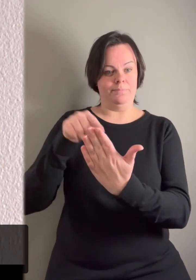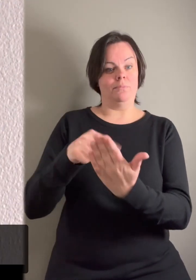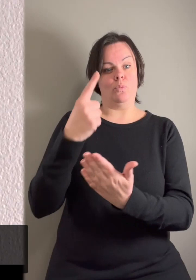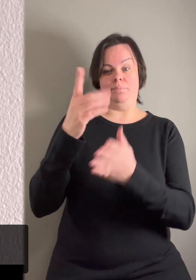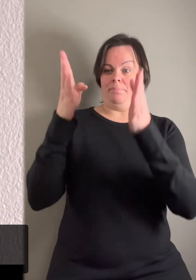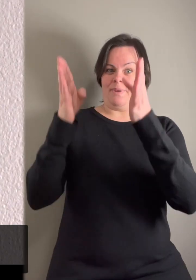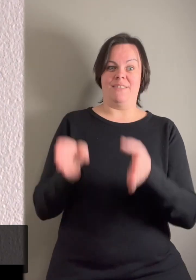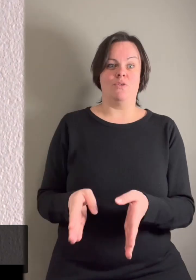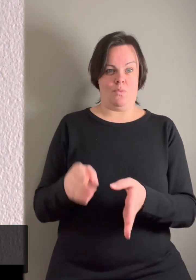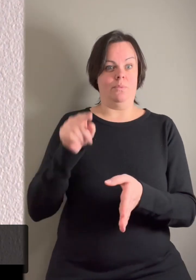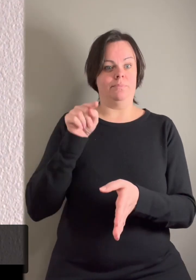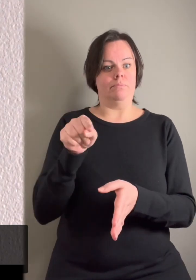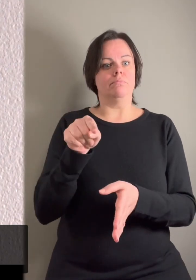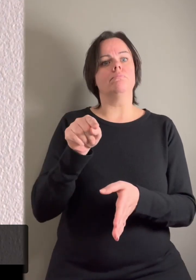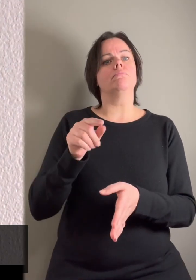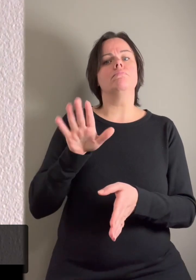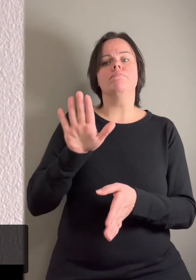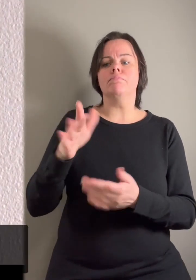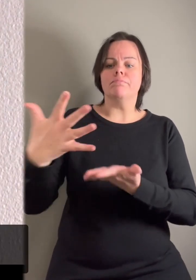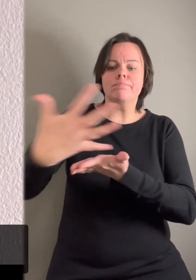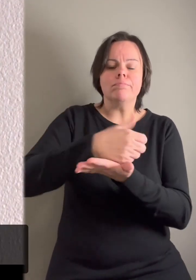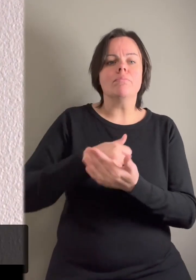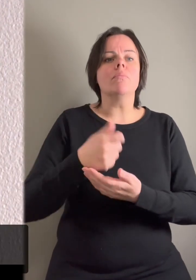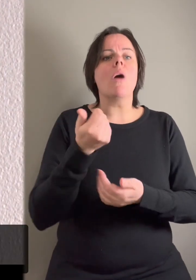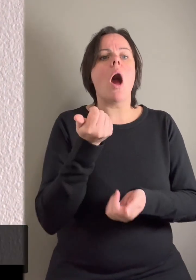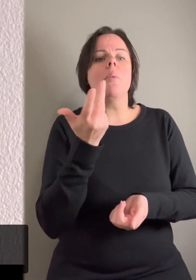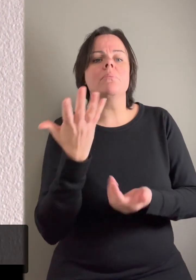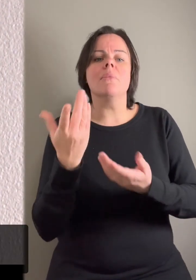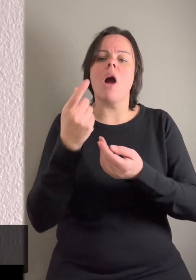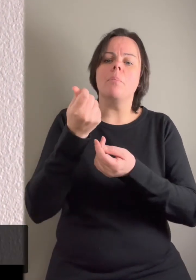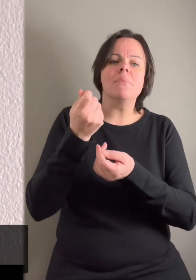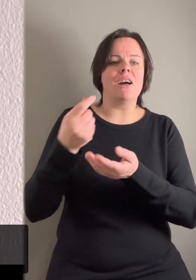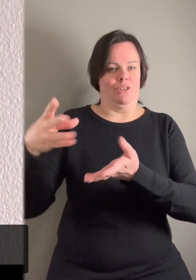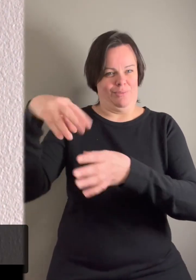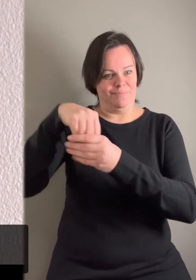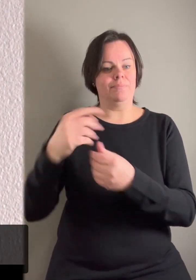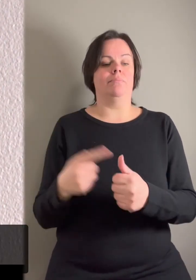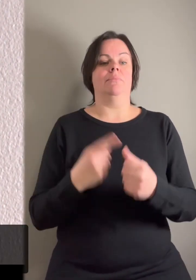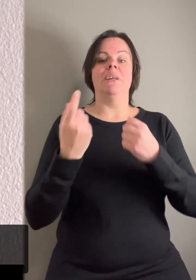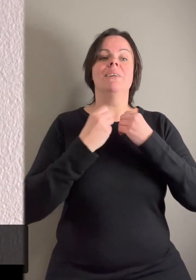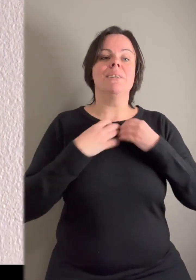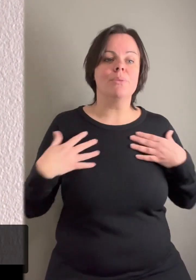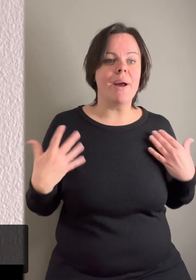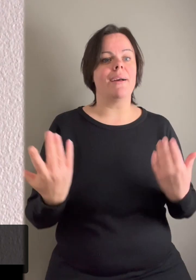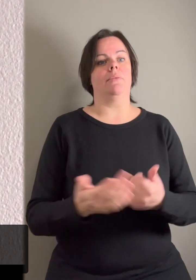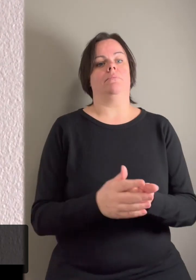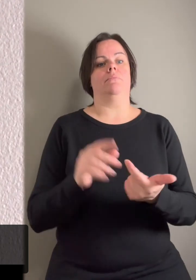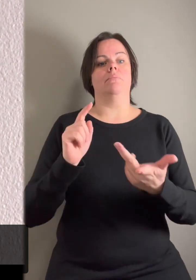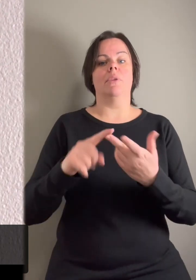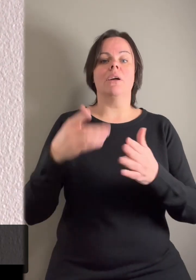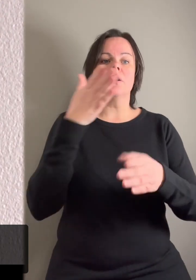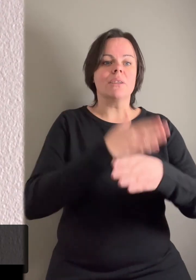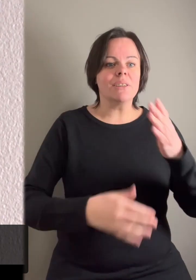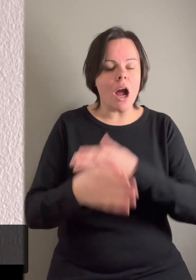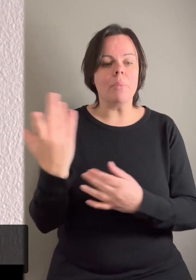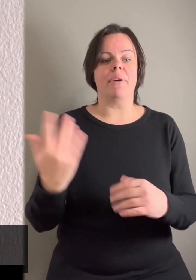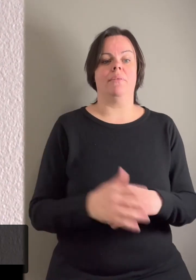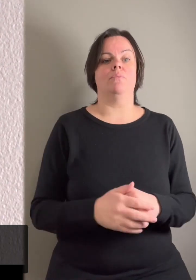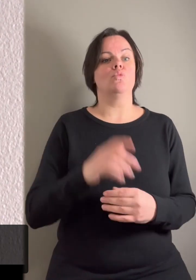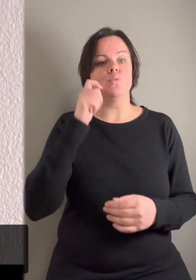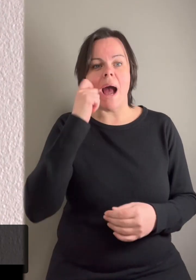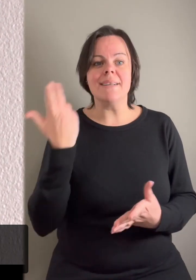If we take a drawing of a human body and acknowledge this person's economic status,